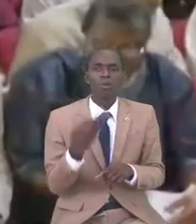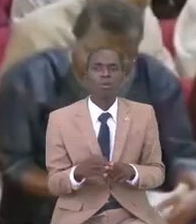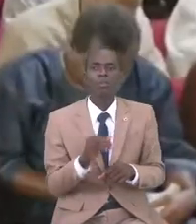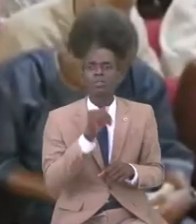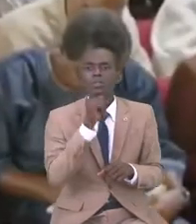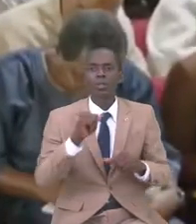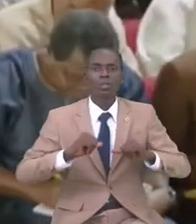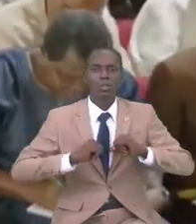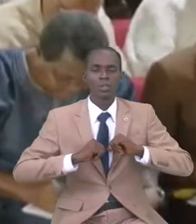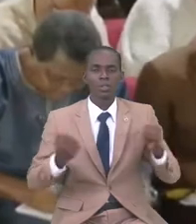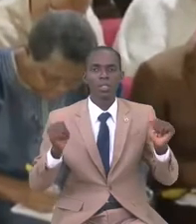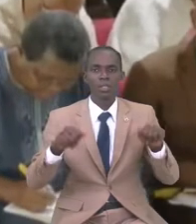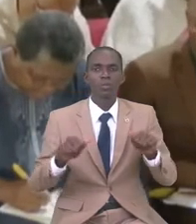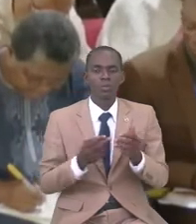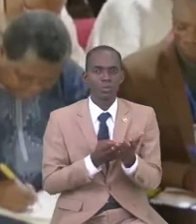undeniable truth.